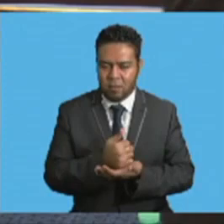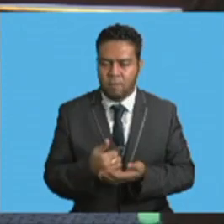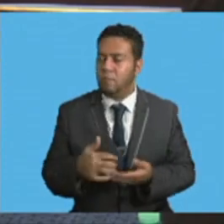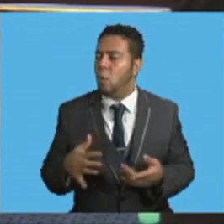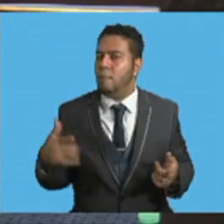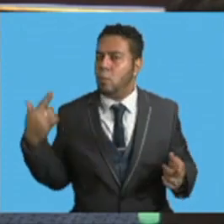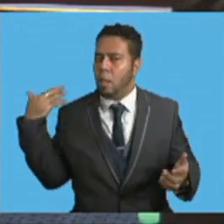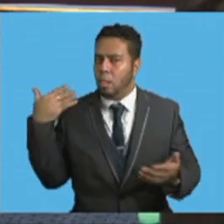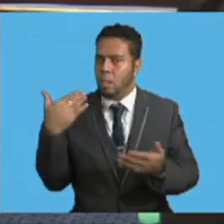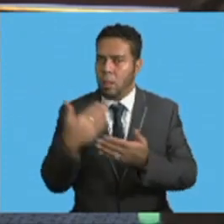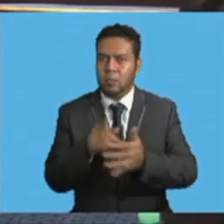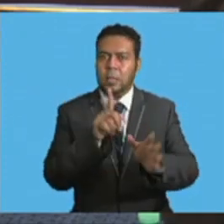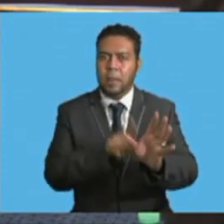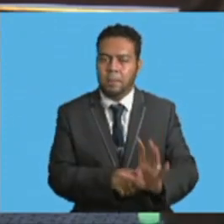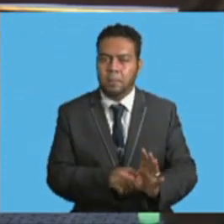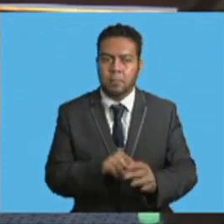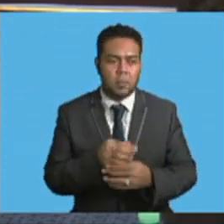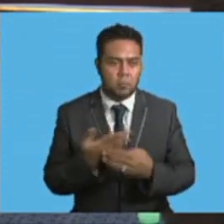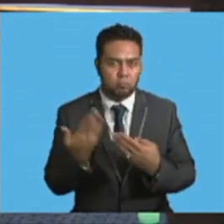time.